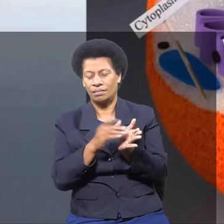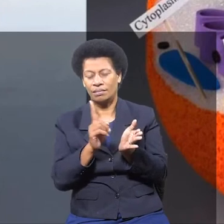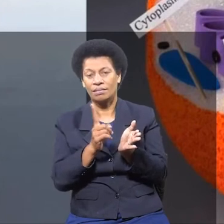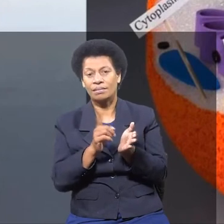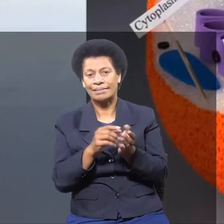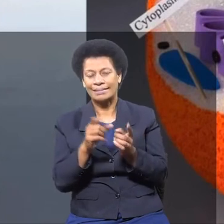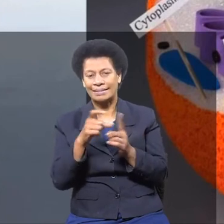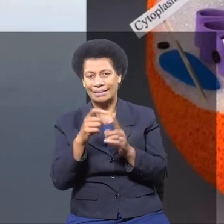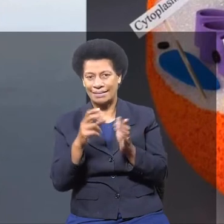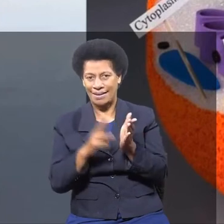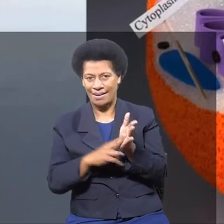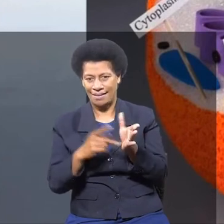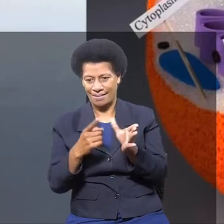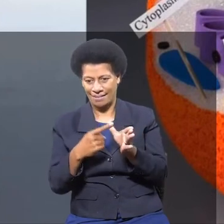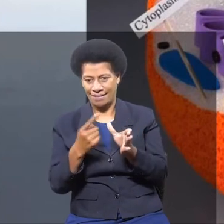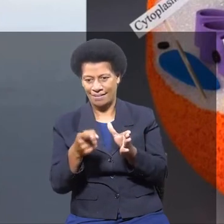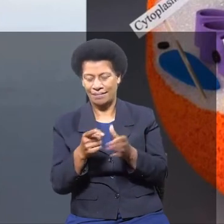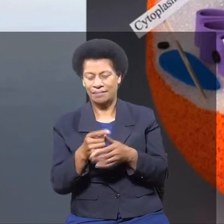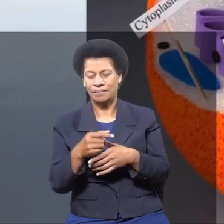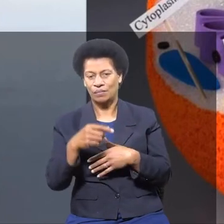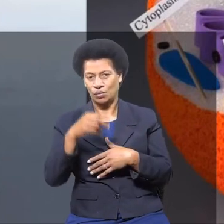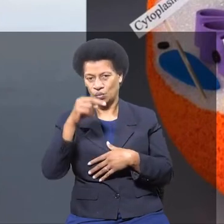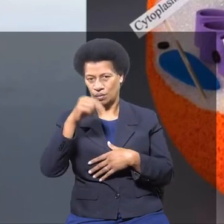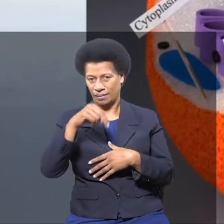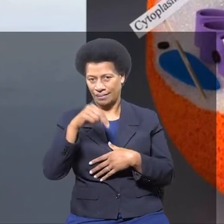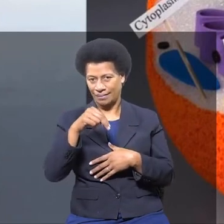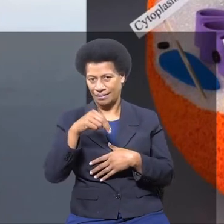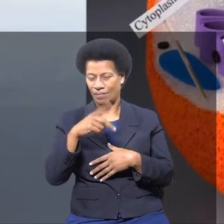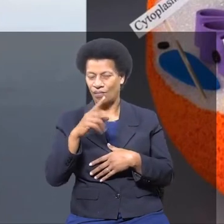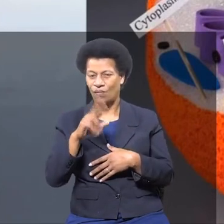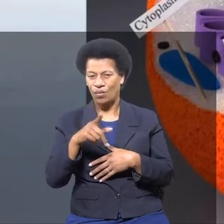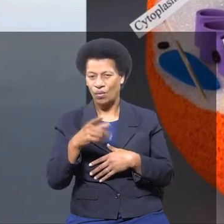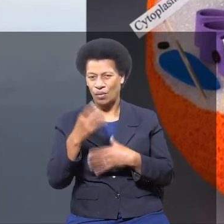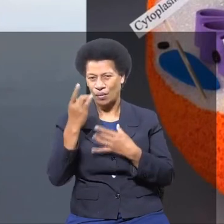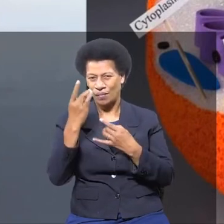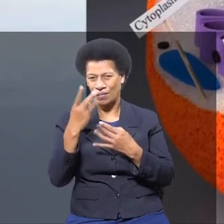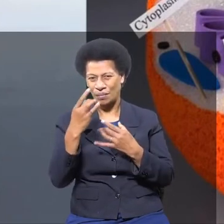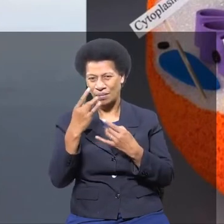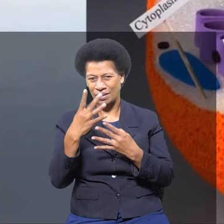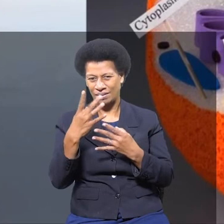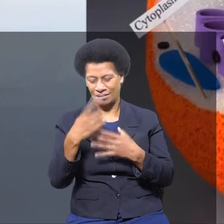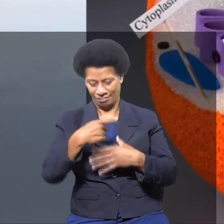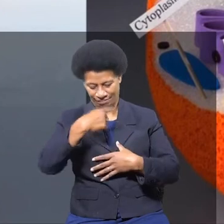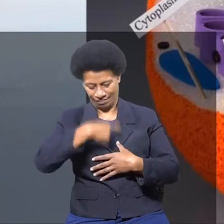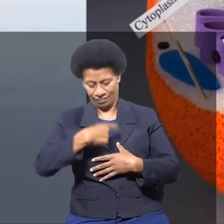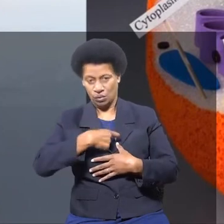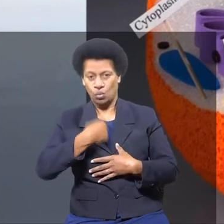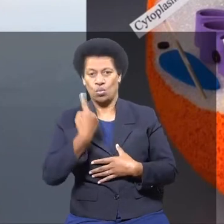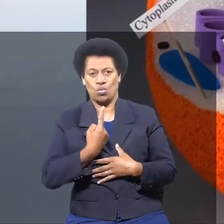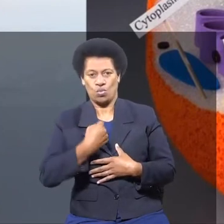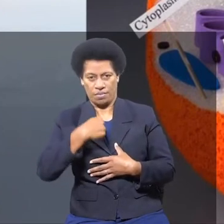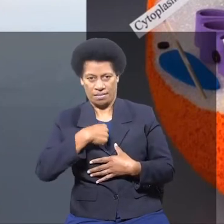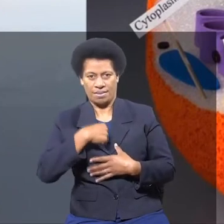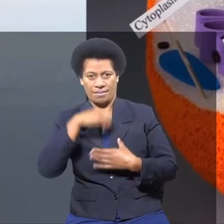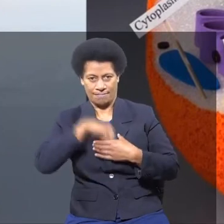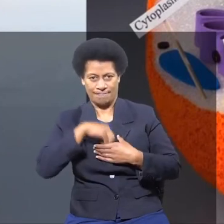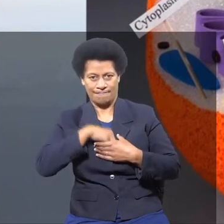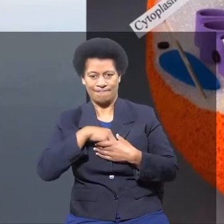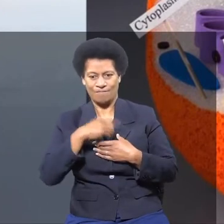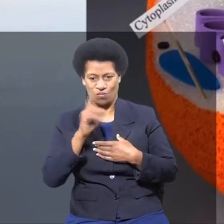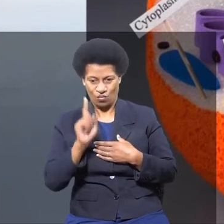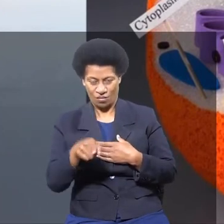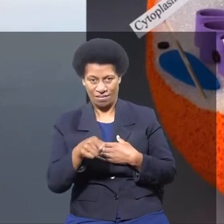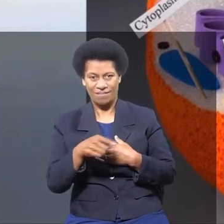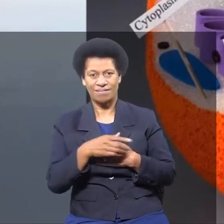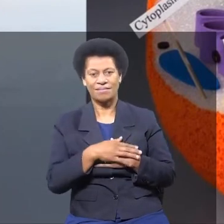cell, with all of DNA that you need to for the information to build who you are. Then